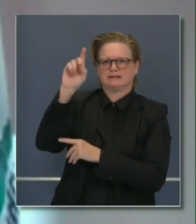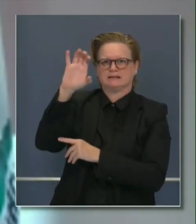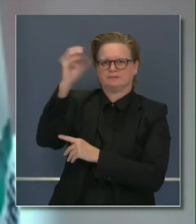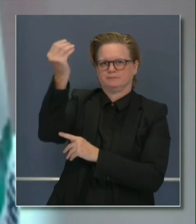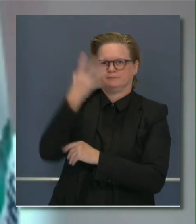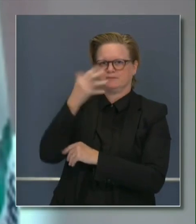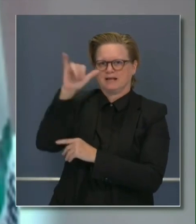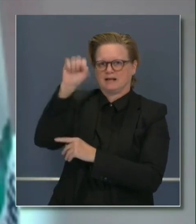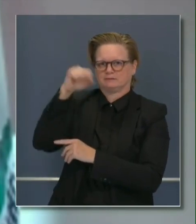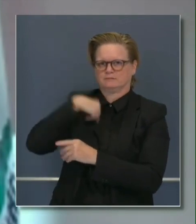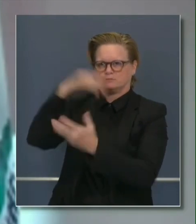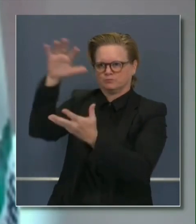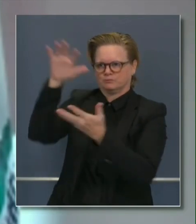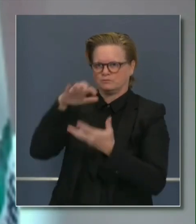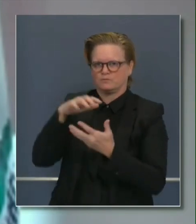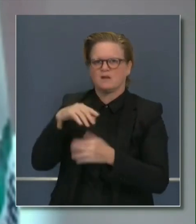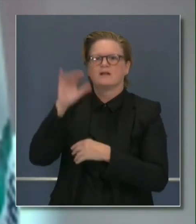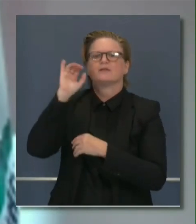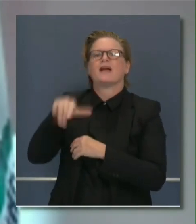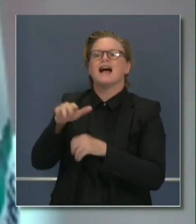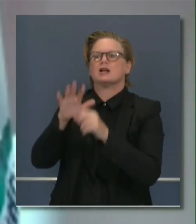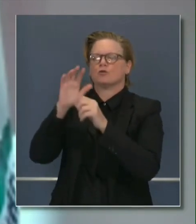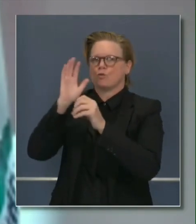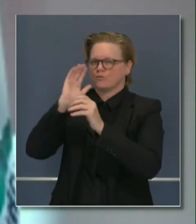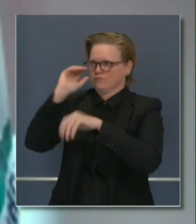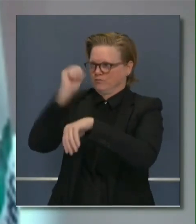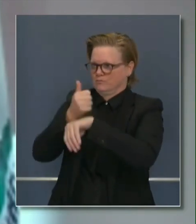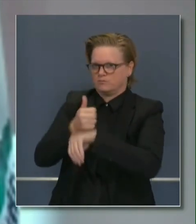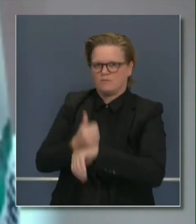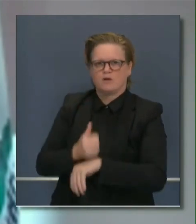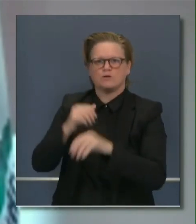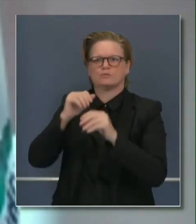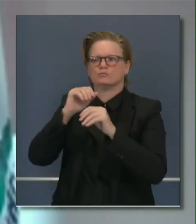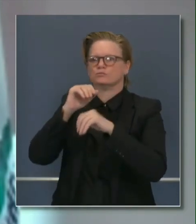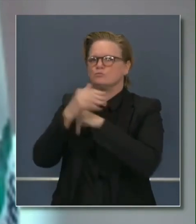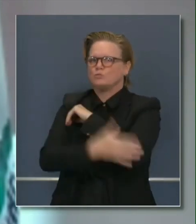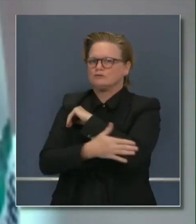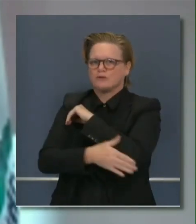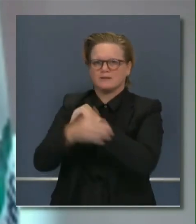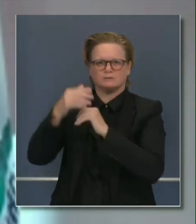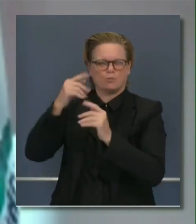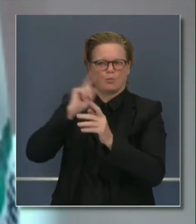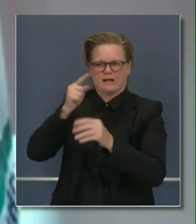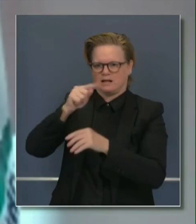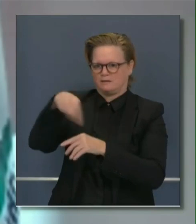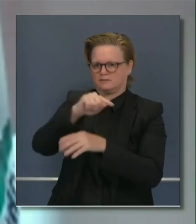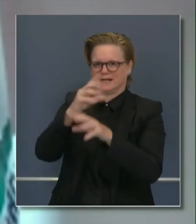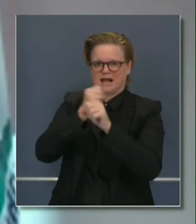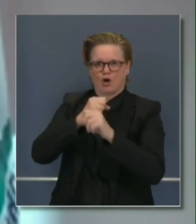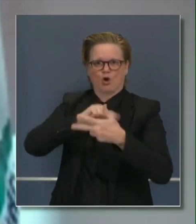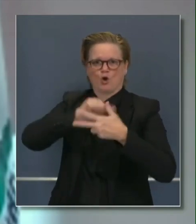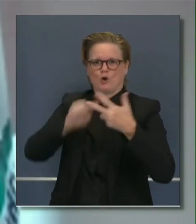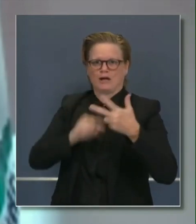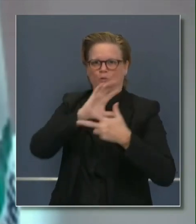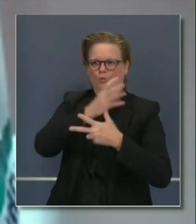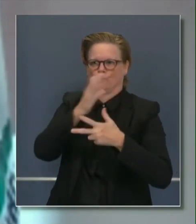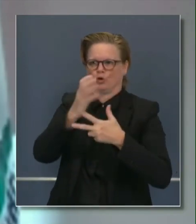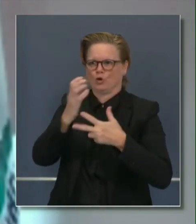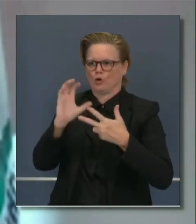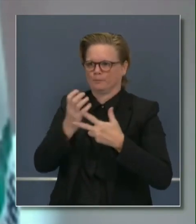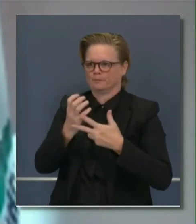partners, anticipating ordering that almost immediately and getting those doses sometime in the middle of the